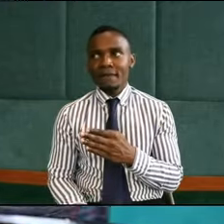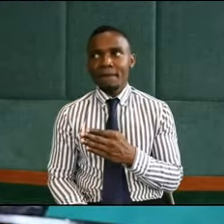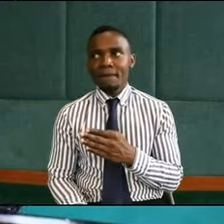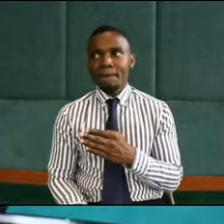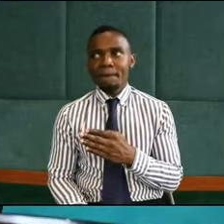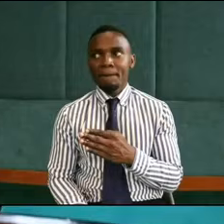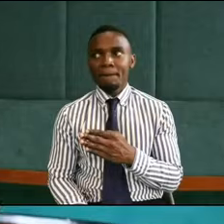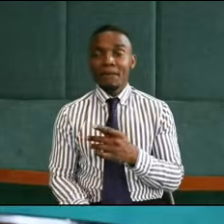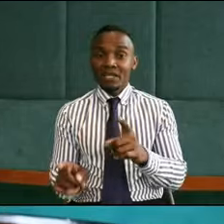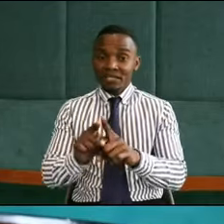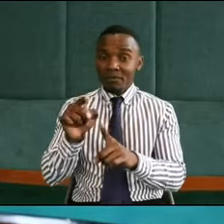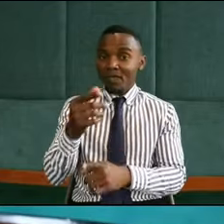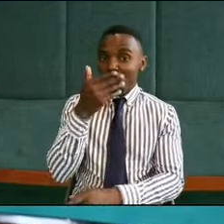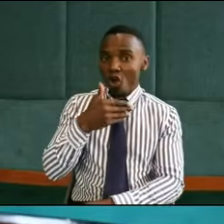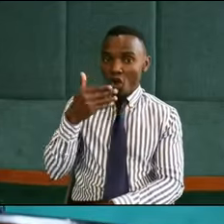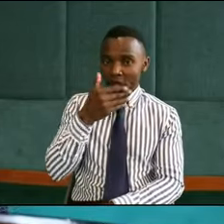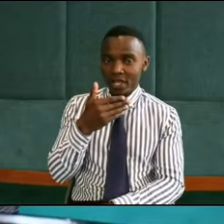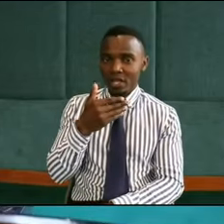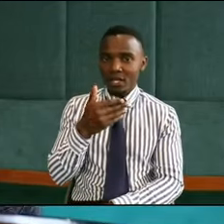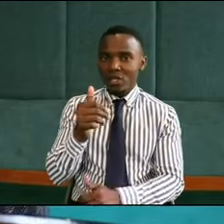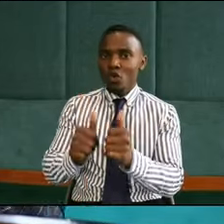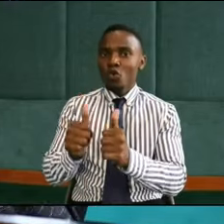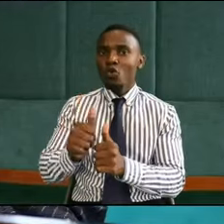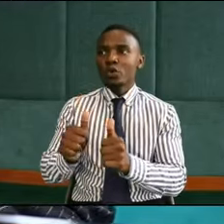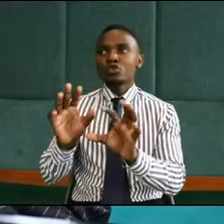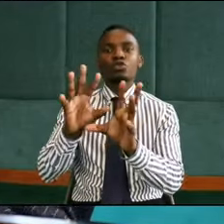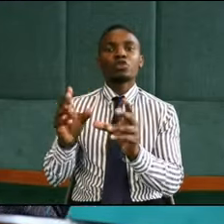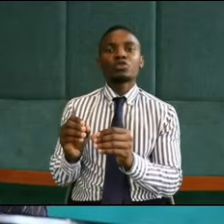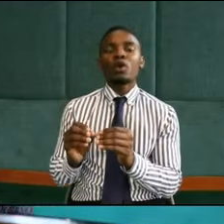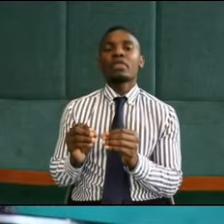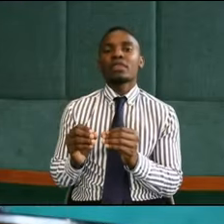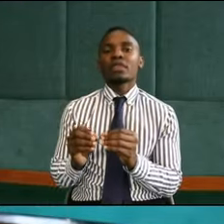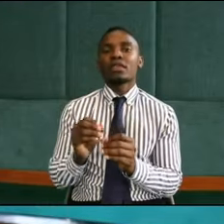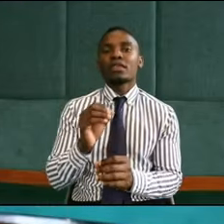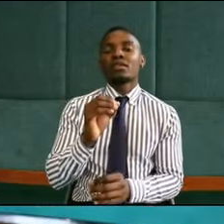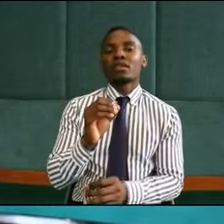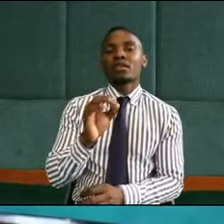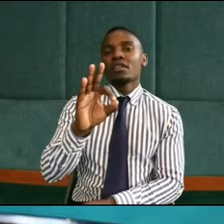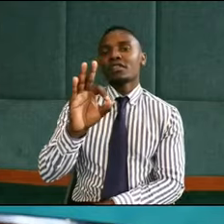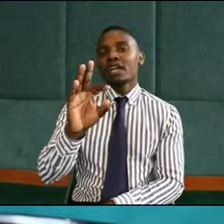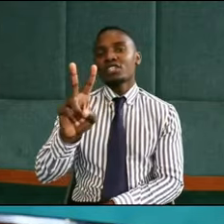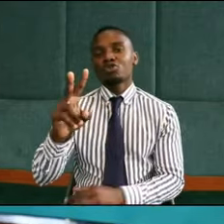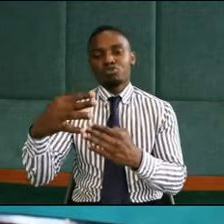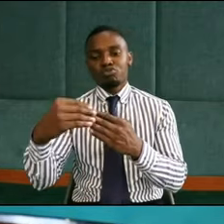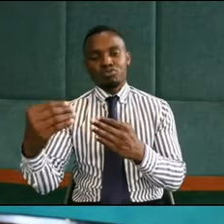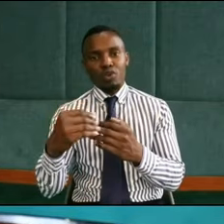The ointment was worth 30 denarii that Mary